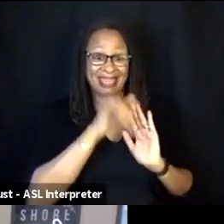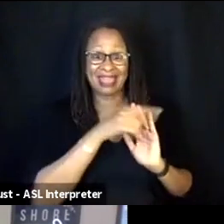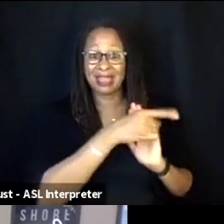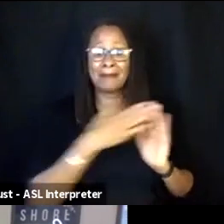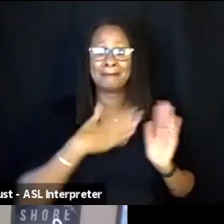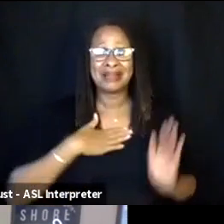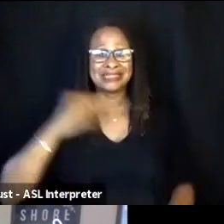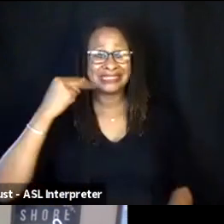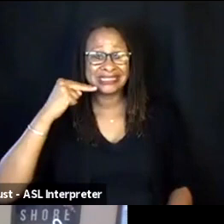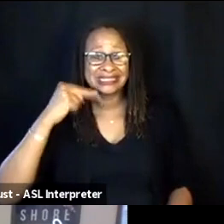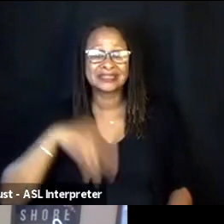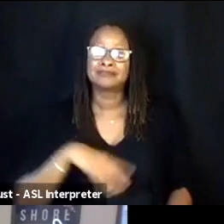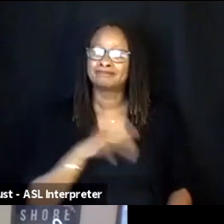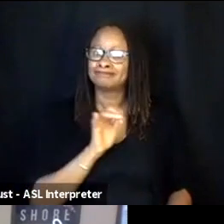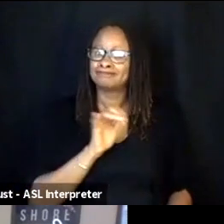niece,